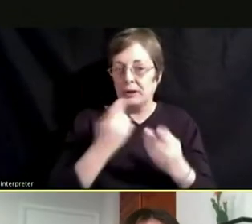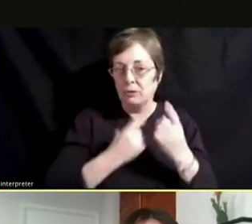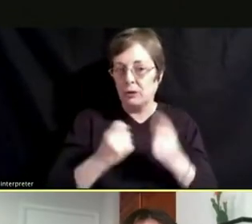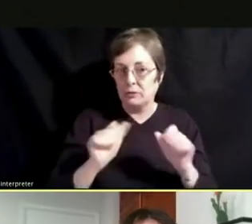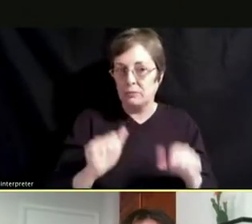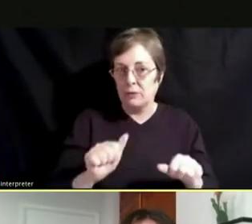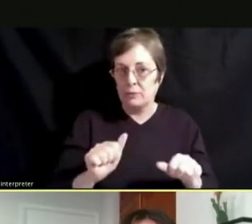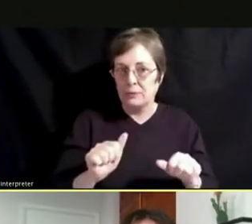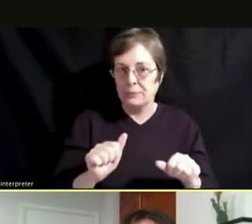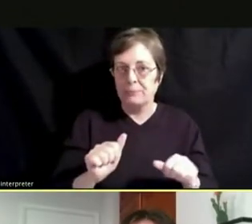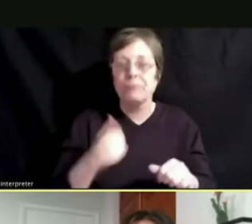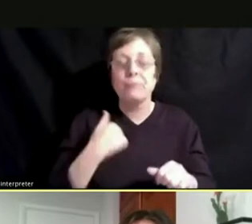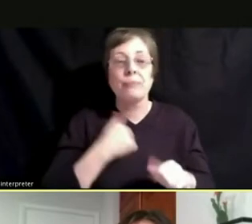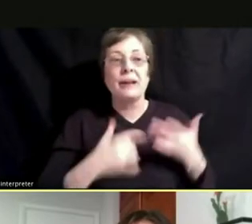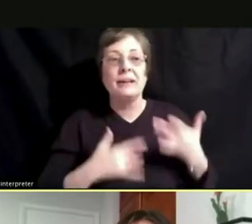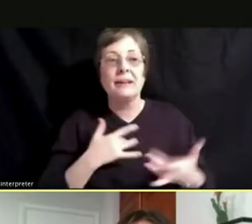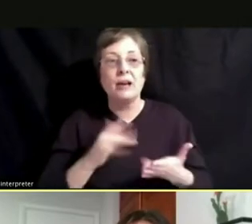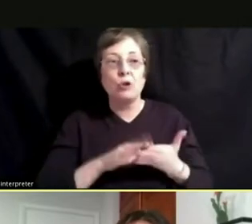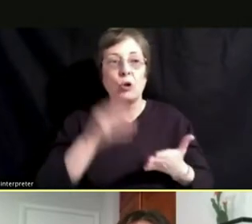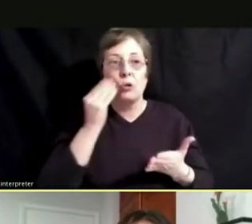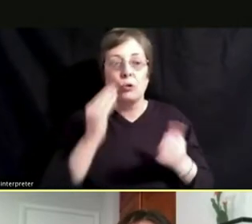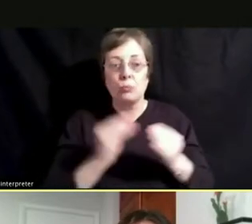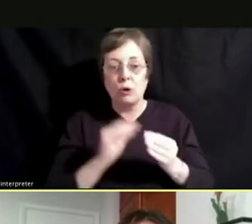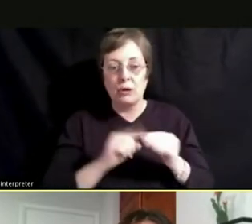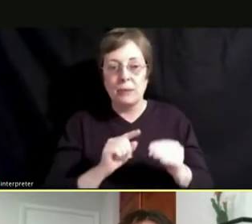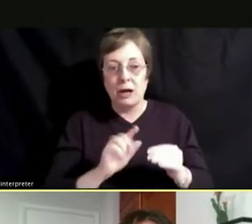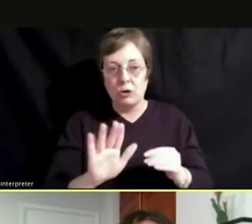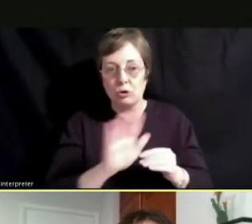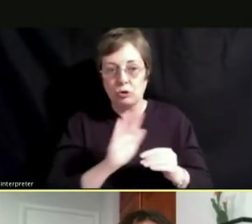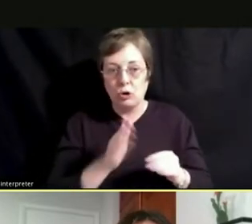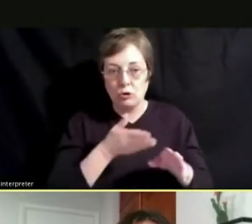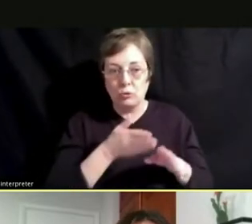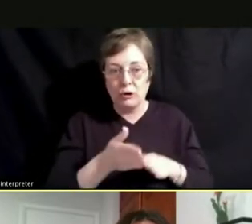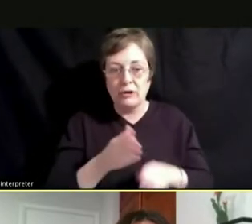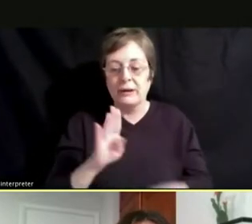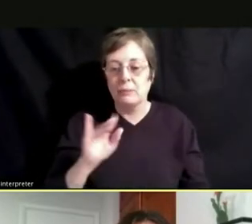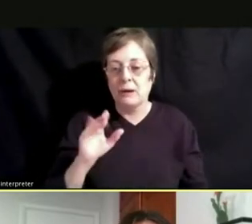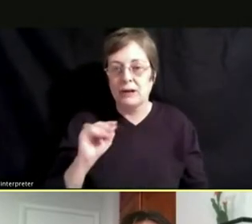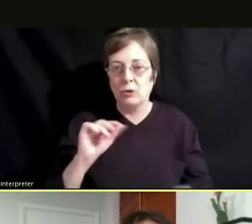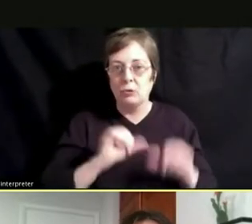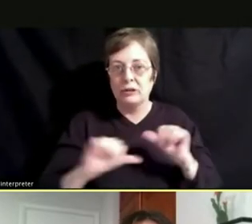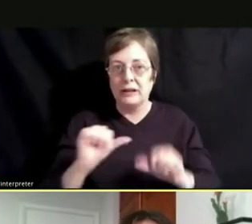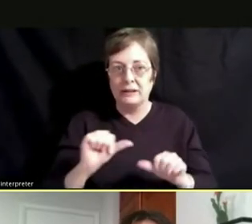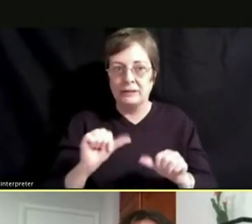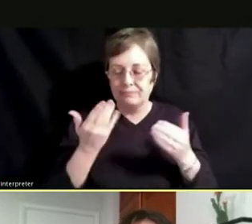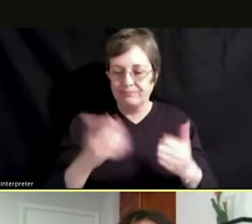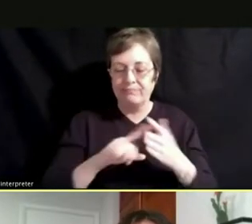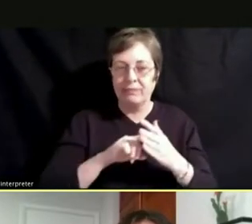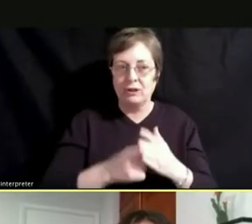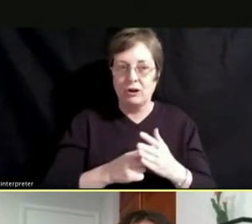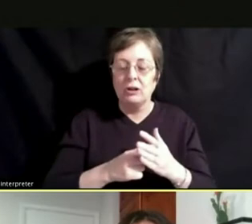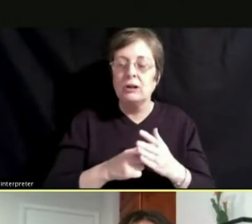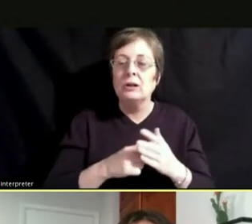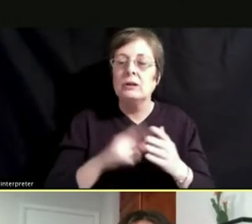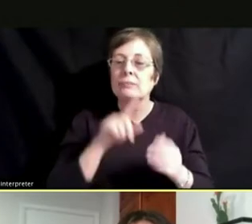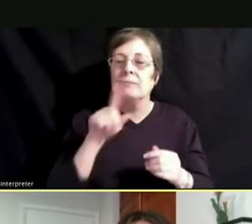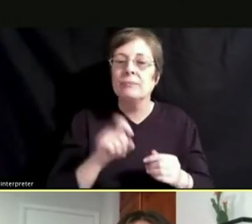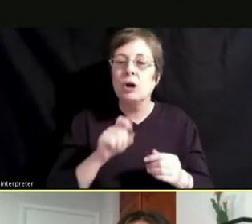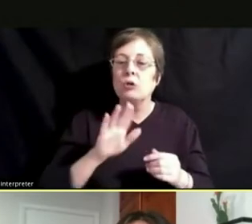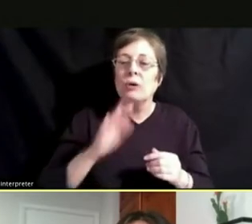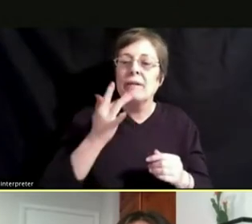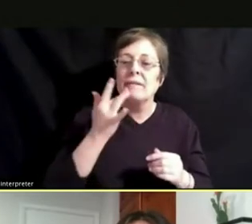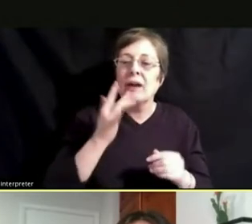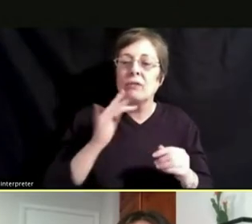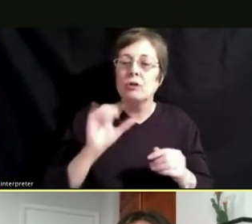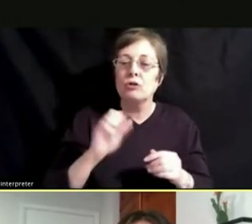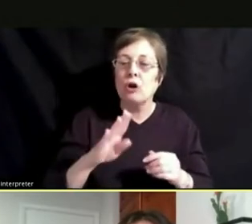We're so excited to get to learn more about your careers and about bioscience. Let's dive right in. What has your favorite job been and why? We